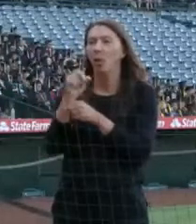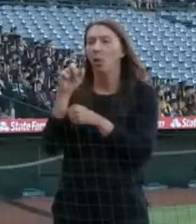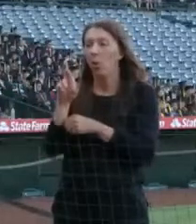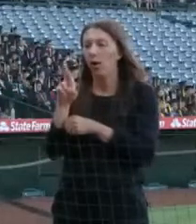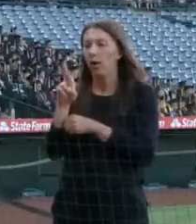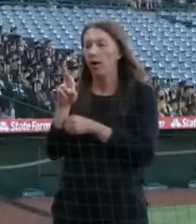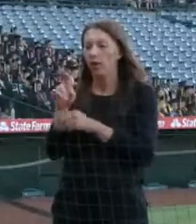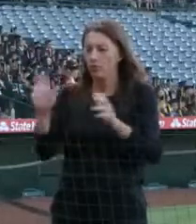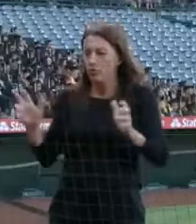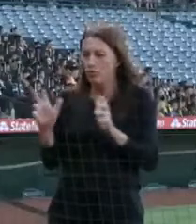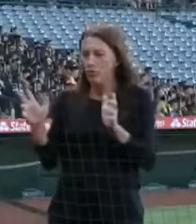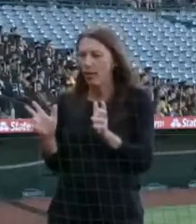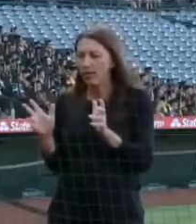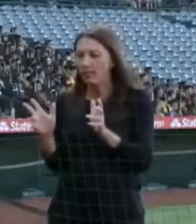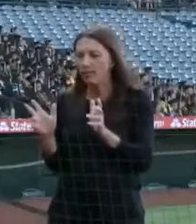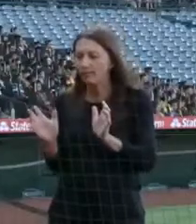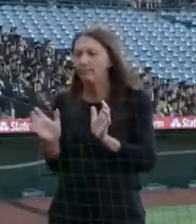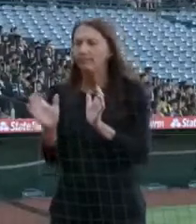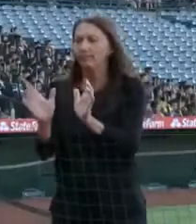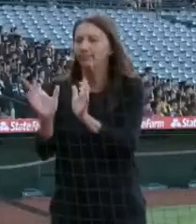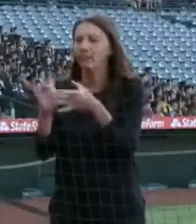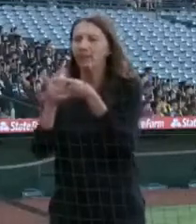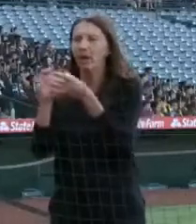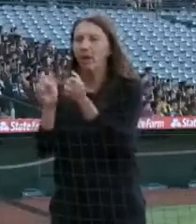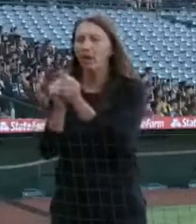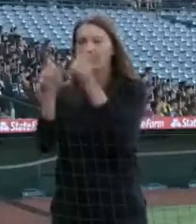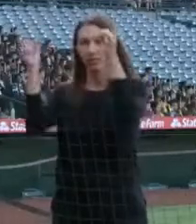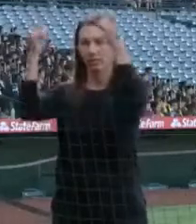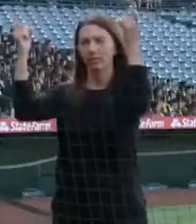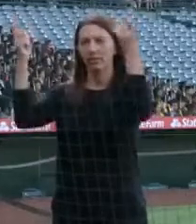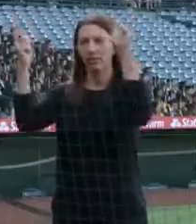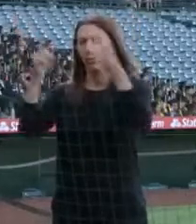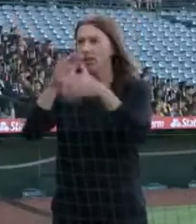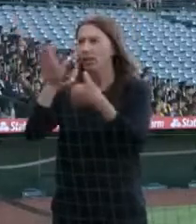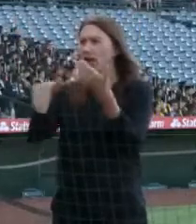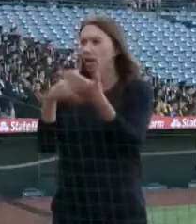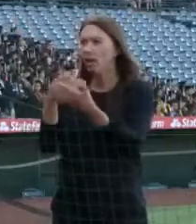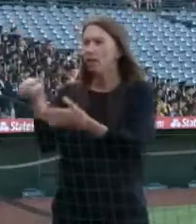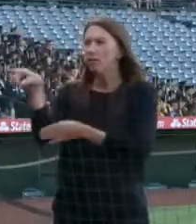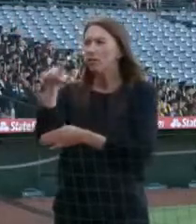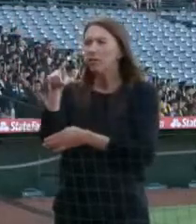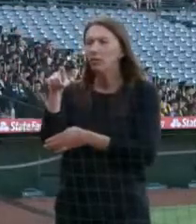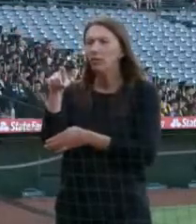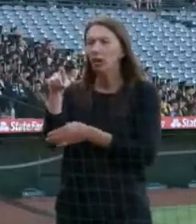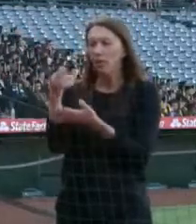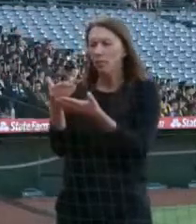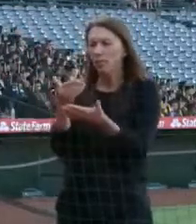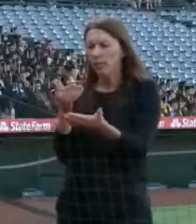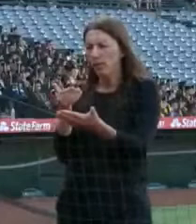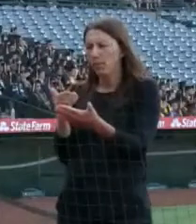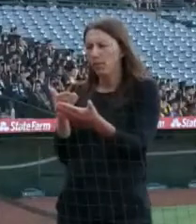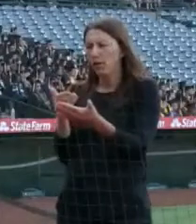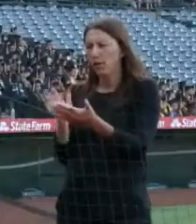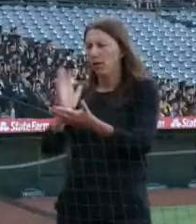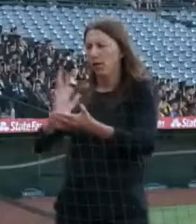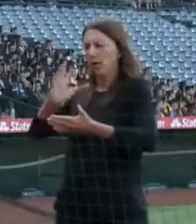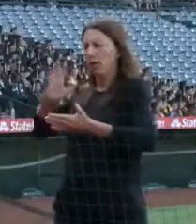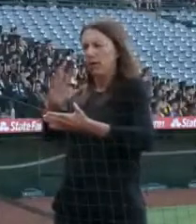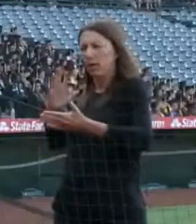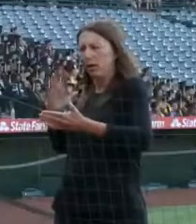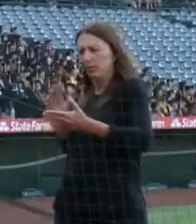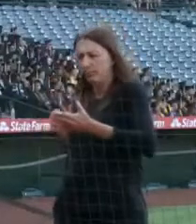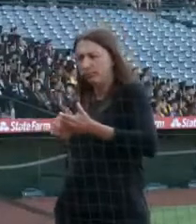these accolades. You all, like those before you, have been building a better beach for